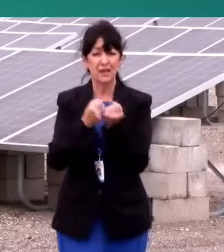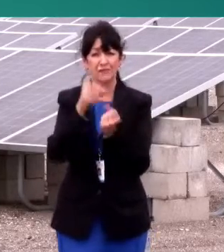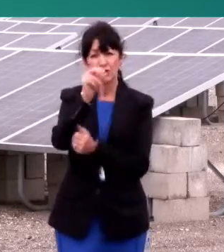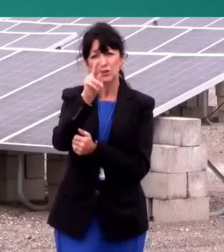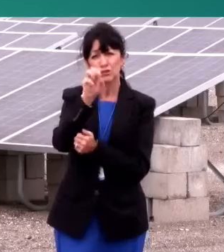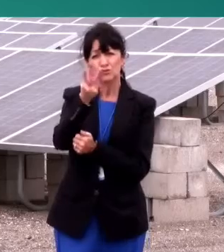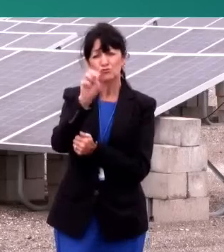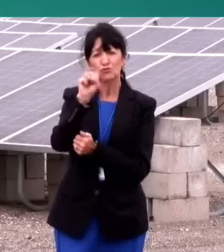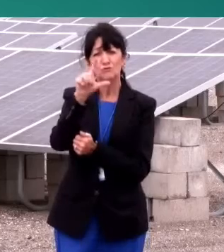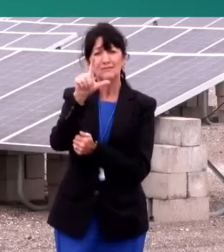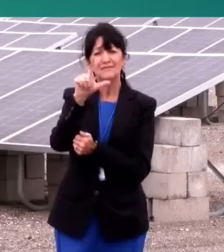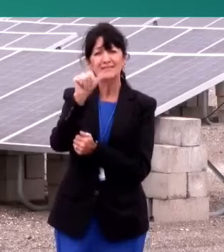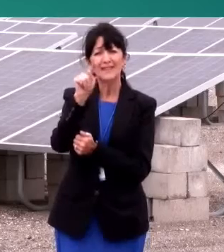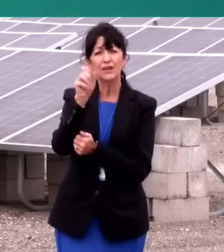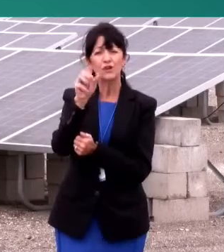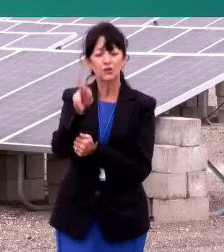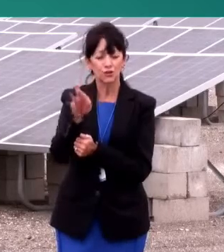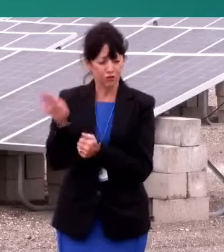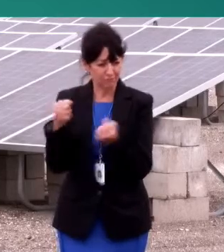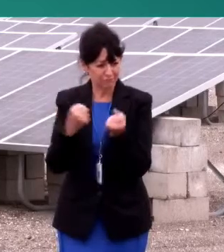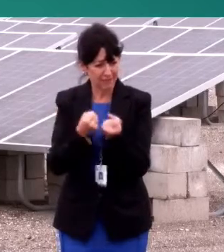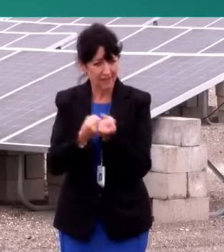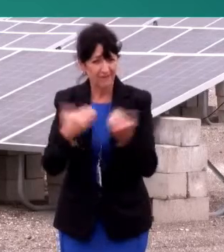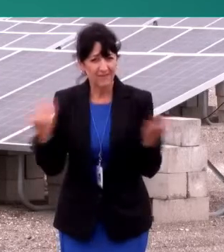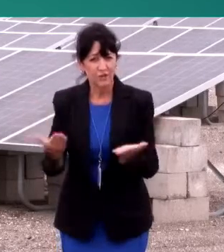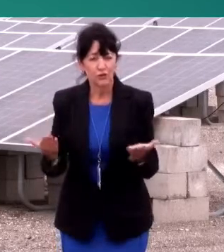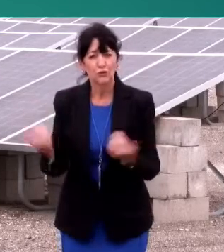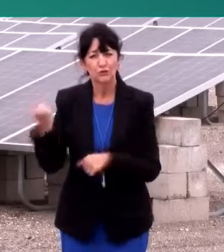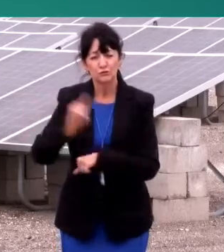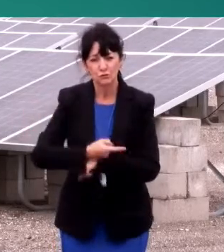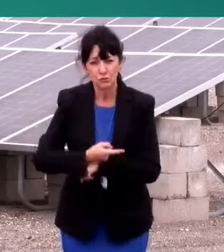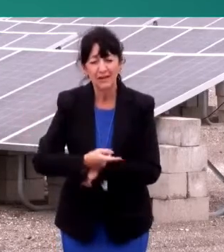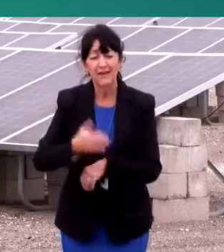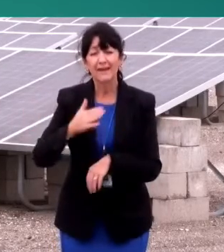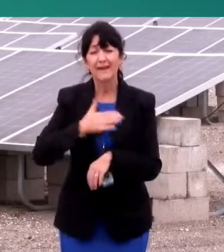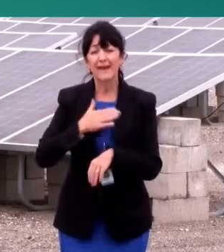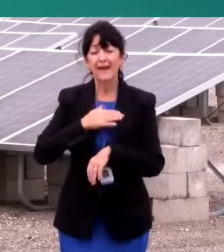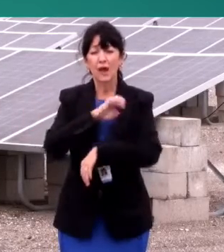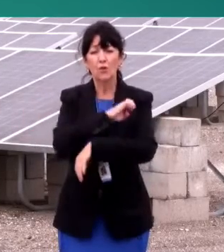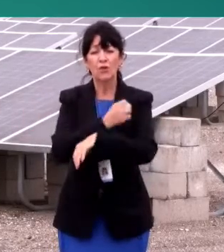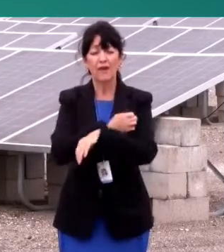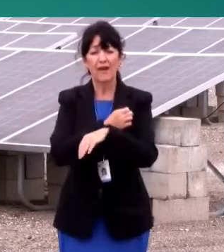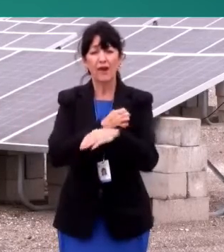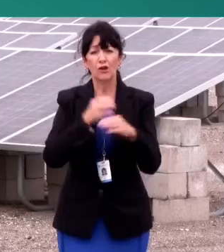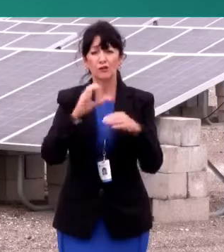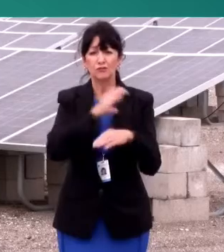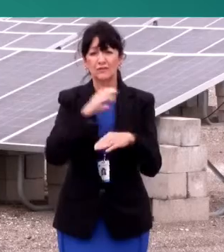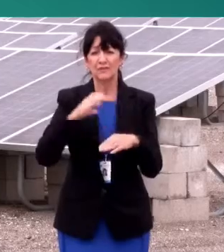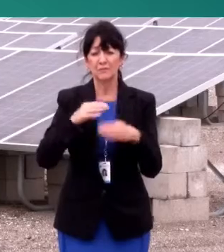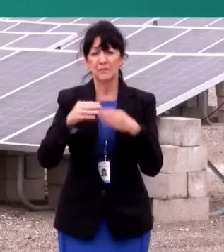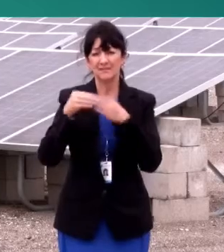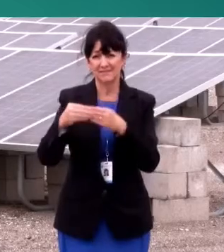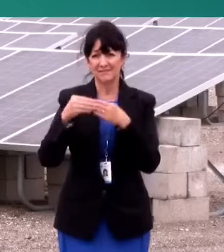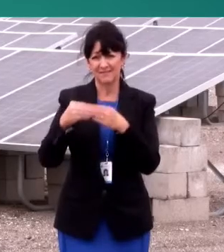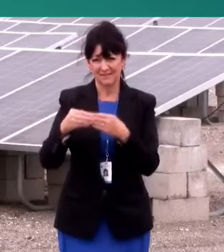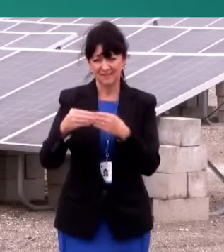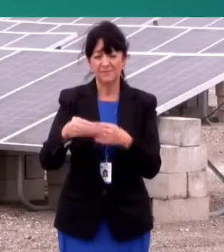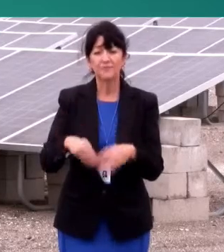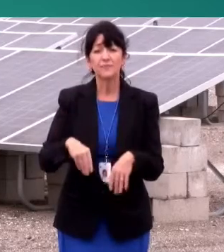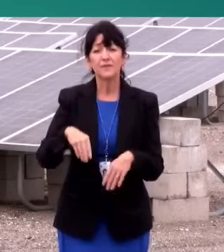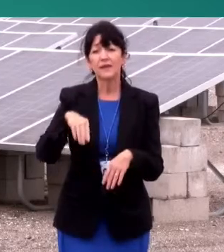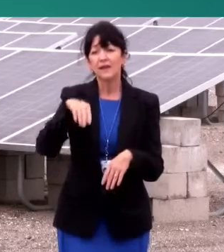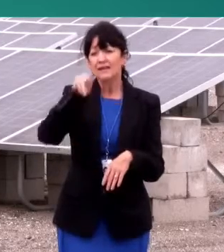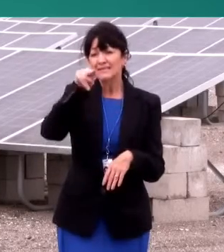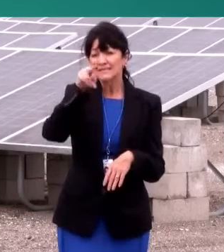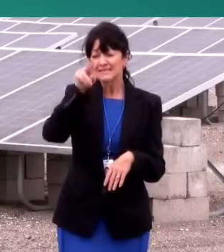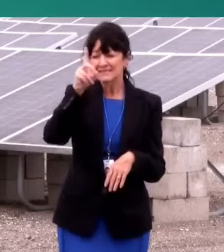Our Delaware Sustainable Energy Utility with Tony DePrima is a member of our group. Rob Underwood from DENREC, who was part